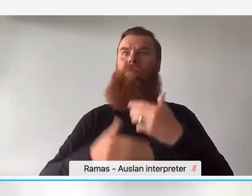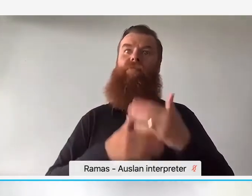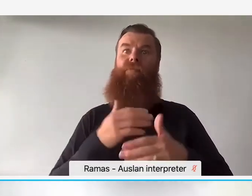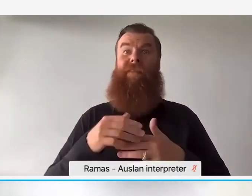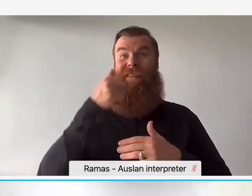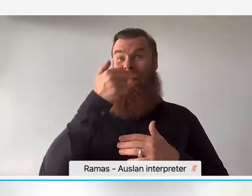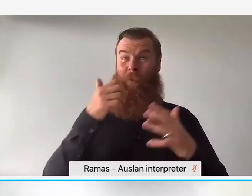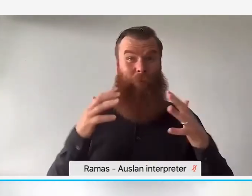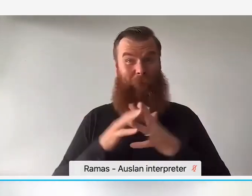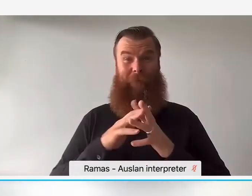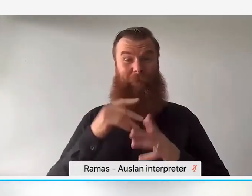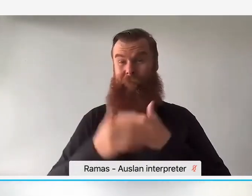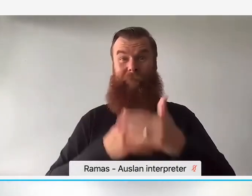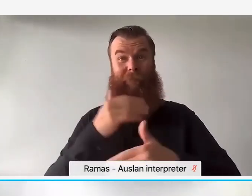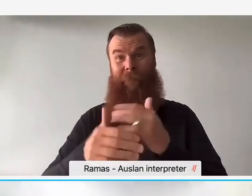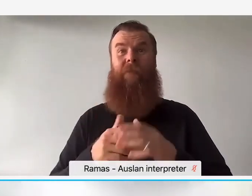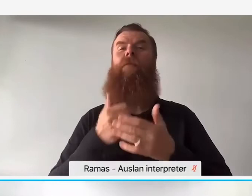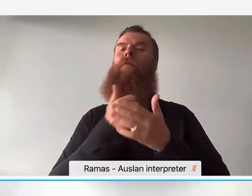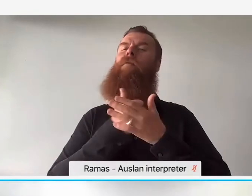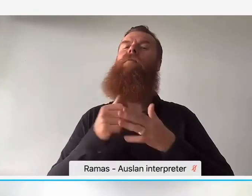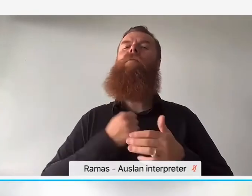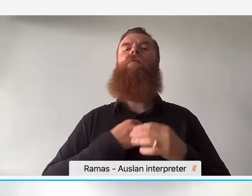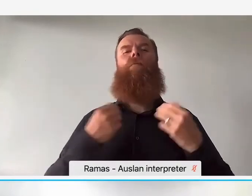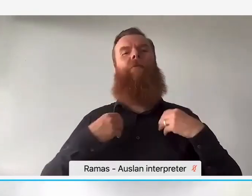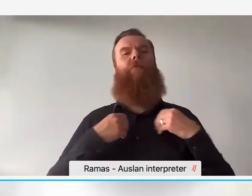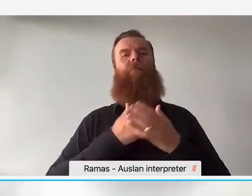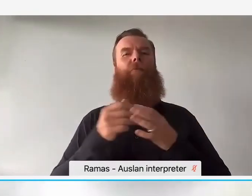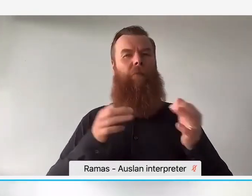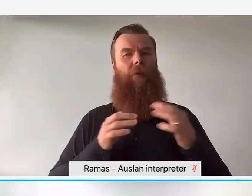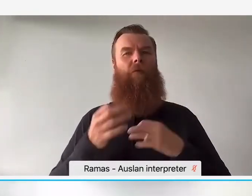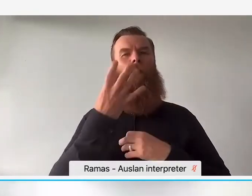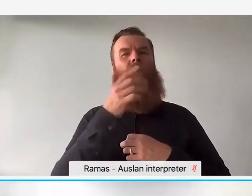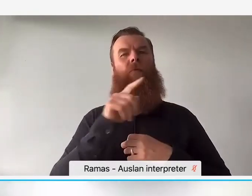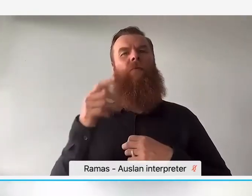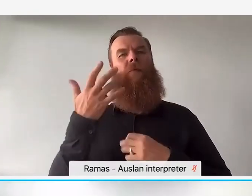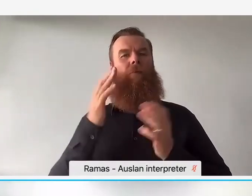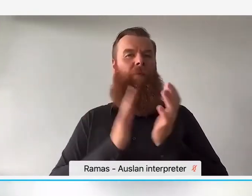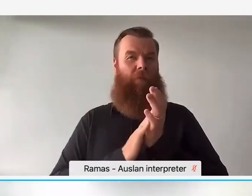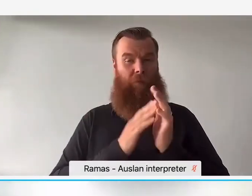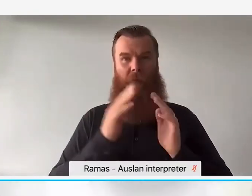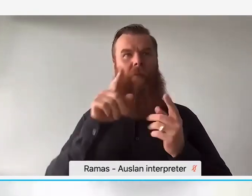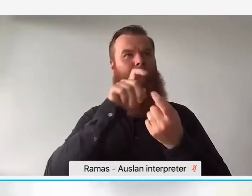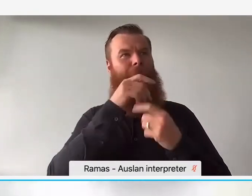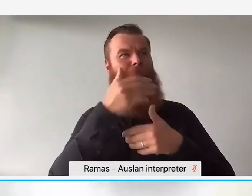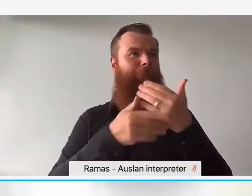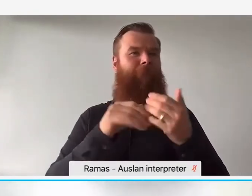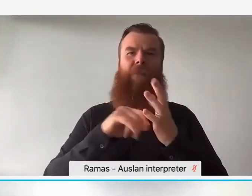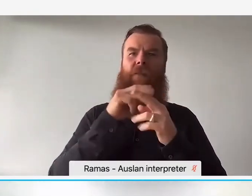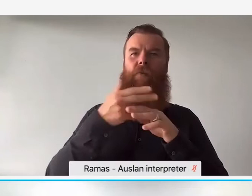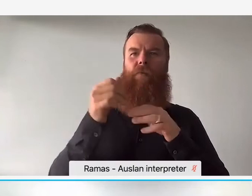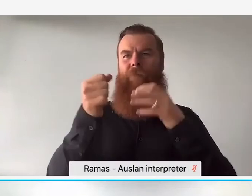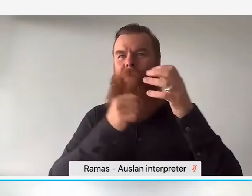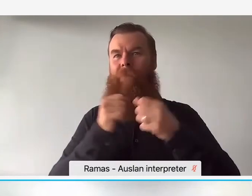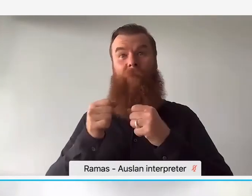when ordinarily for Bolton Clark we would plan a 4 to 5 month journey. Adding to the tight time frames was